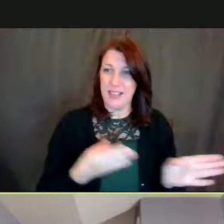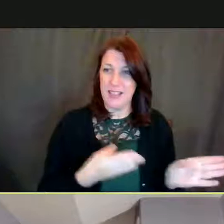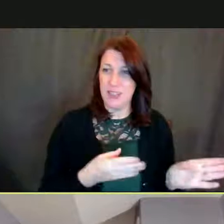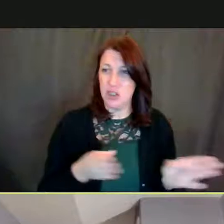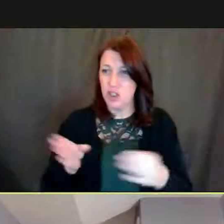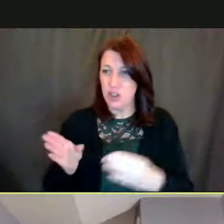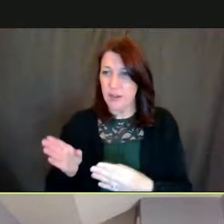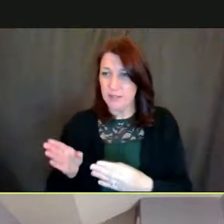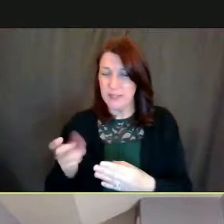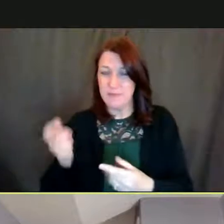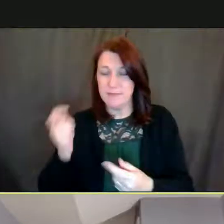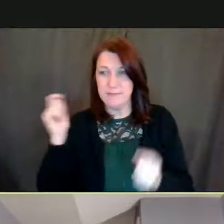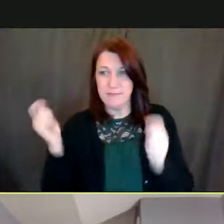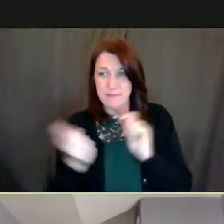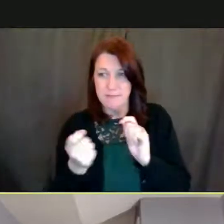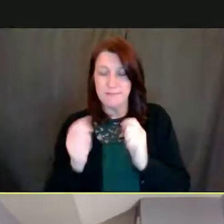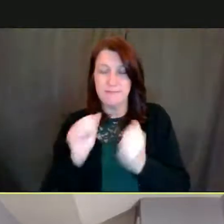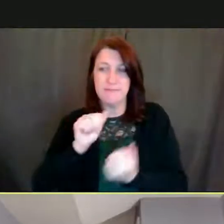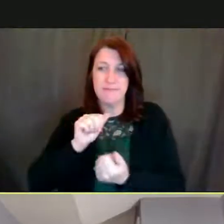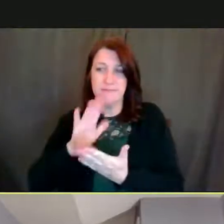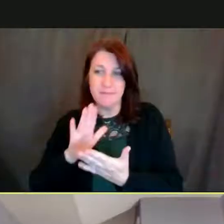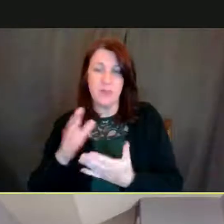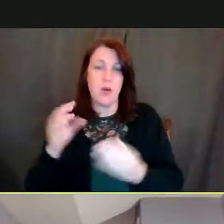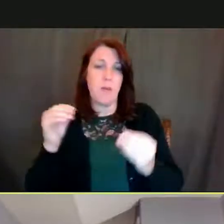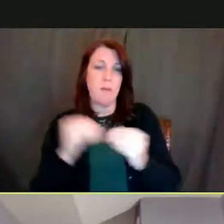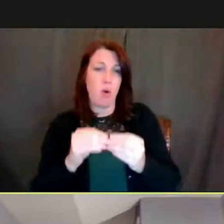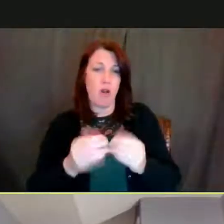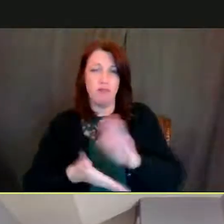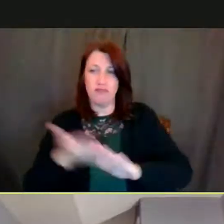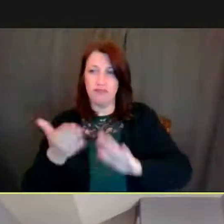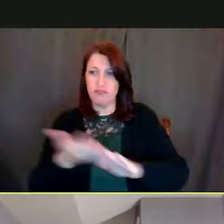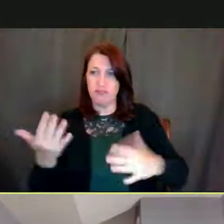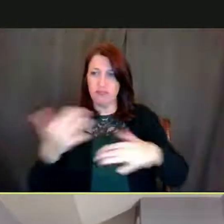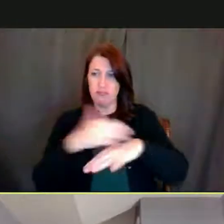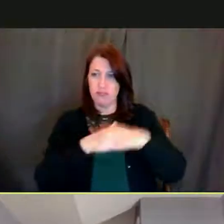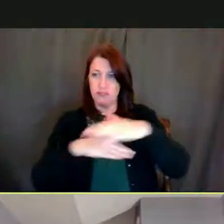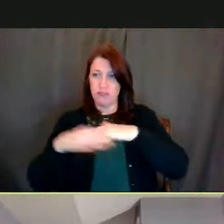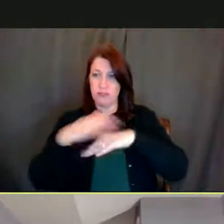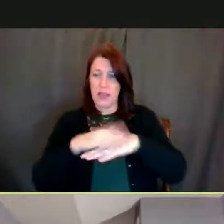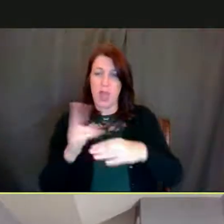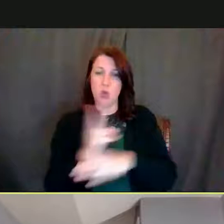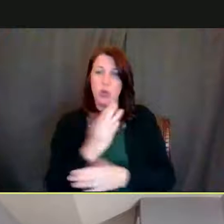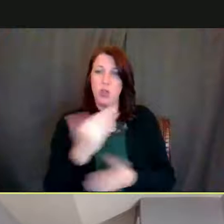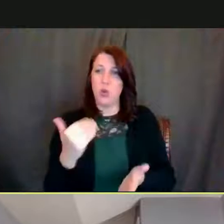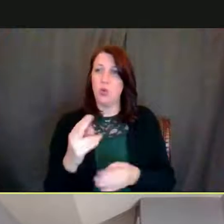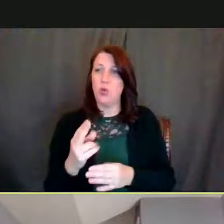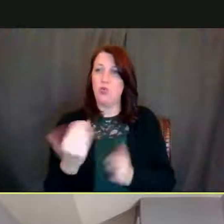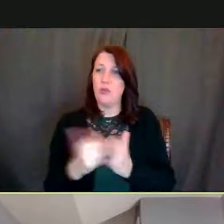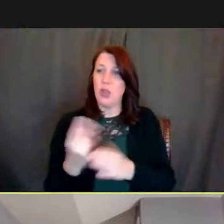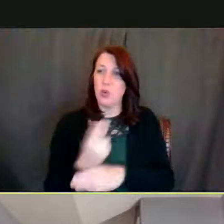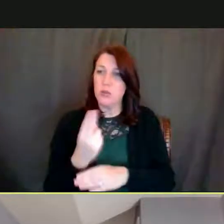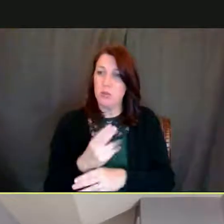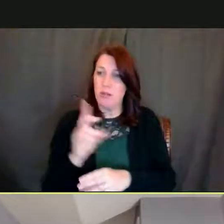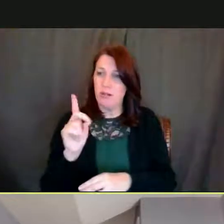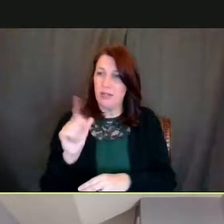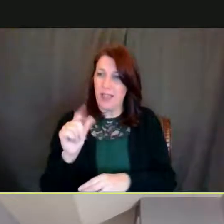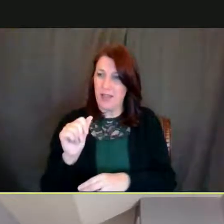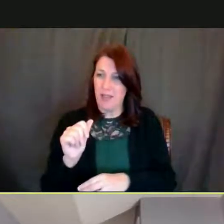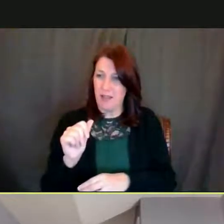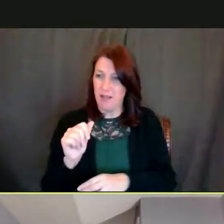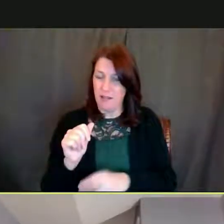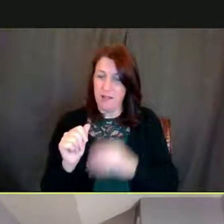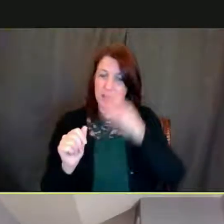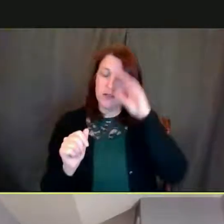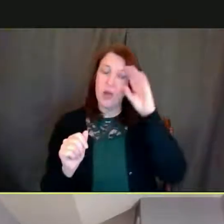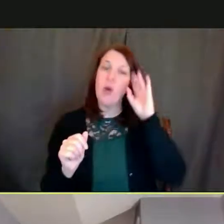of making findable, accessible, and interoperable and reusable data available sort of by default. So part